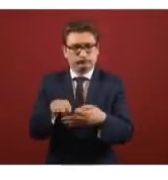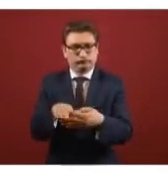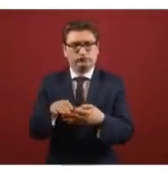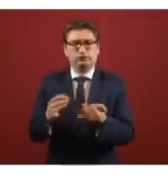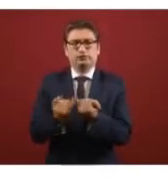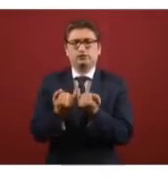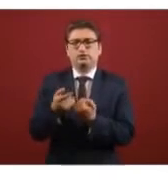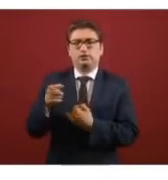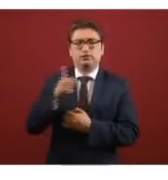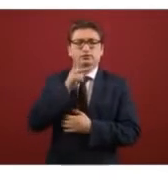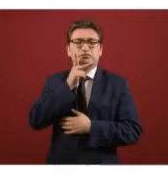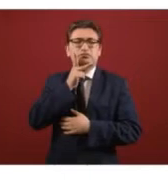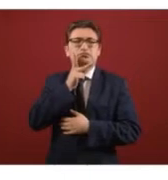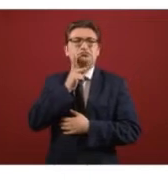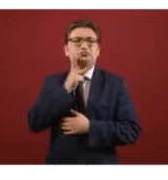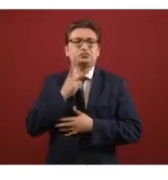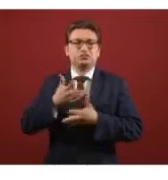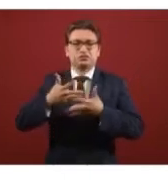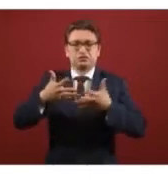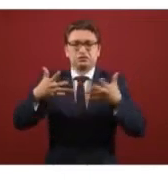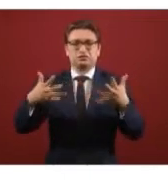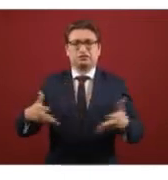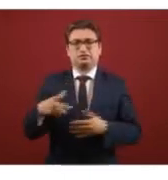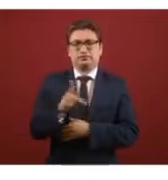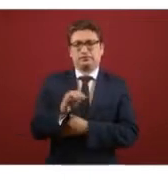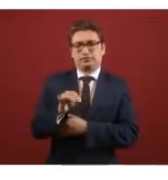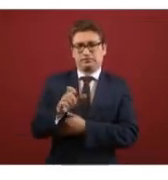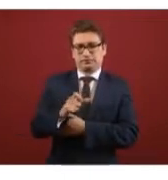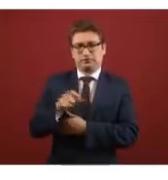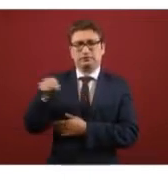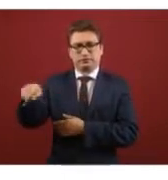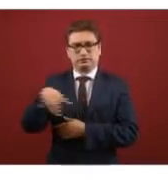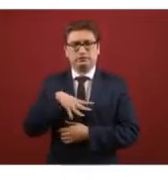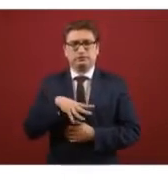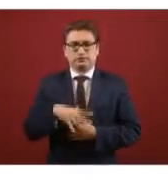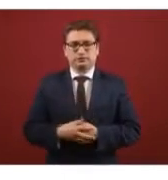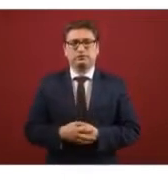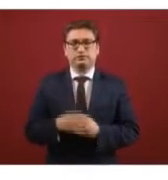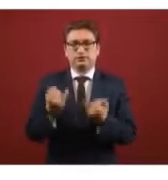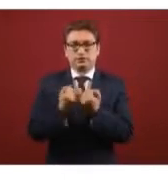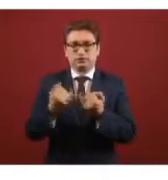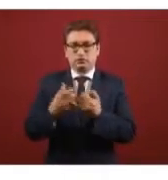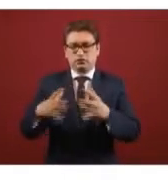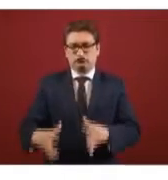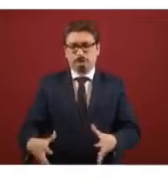the terminal of petroleum. I'm going to remove my face so that